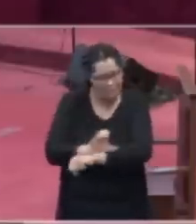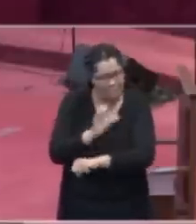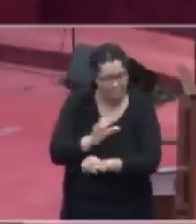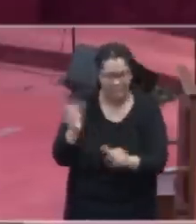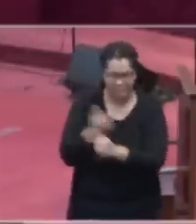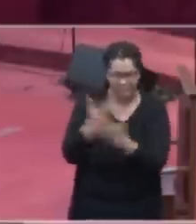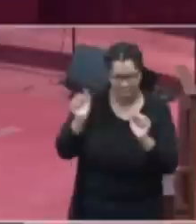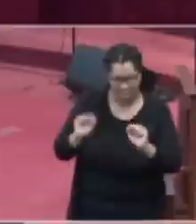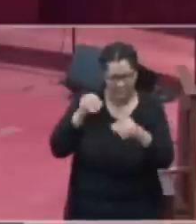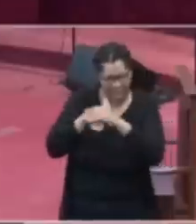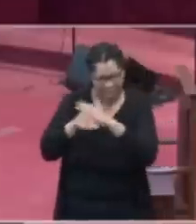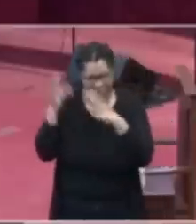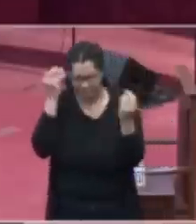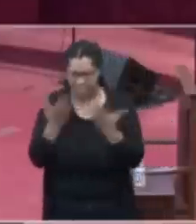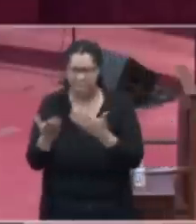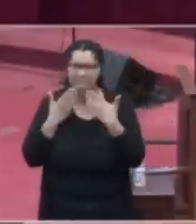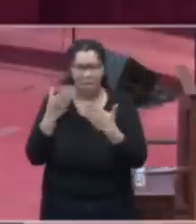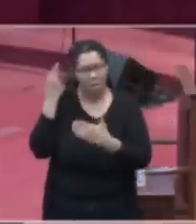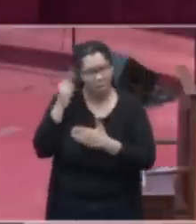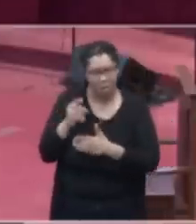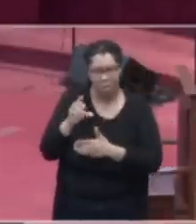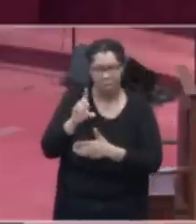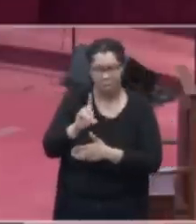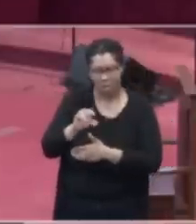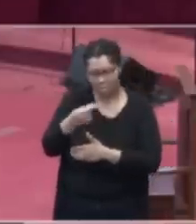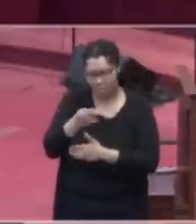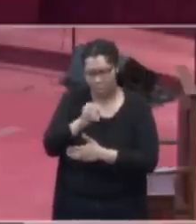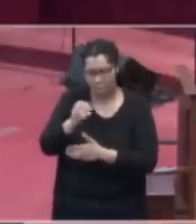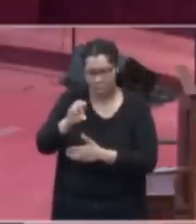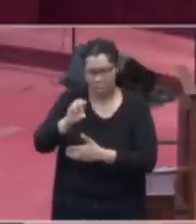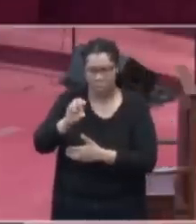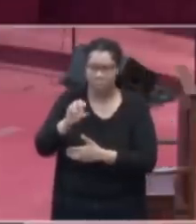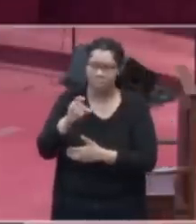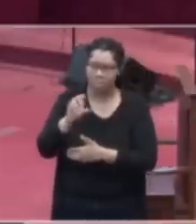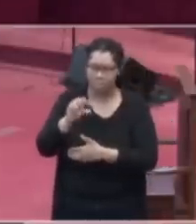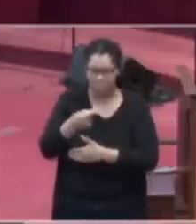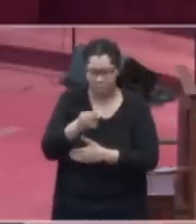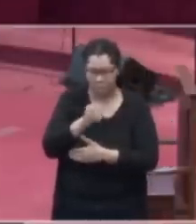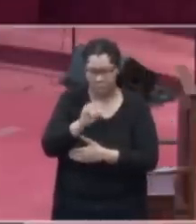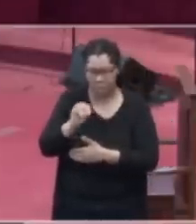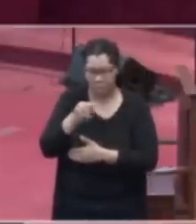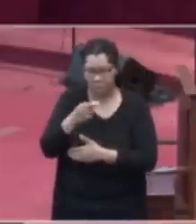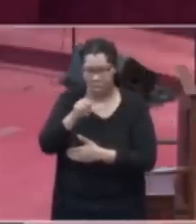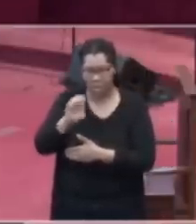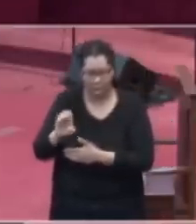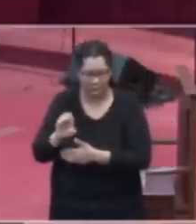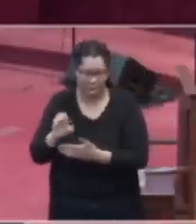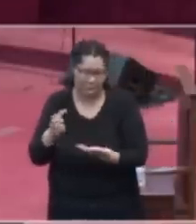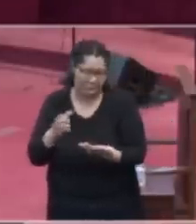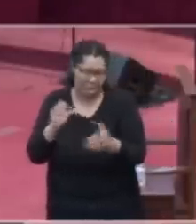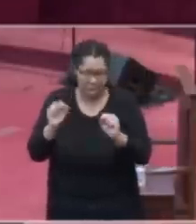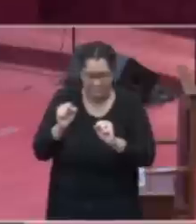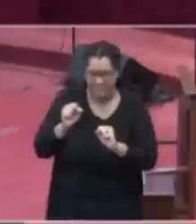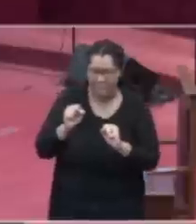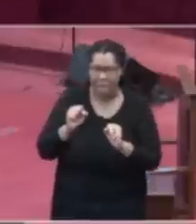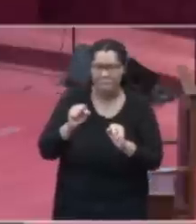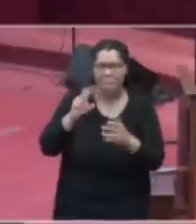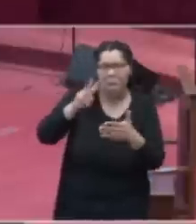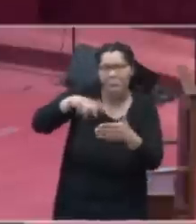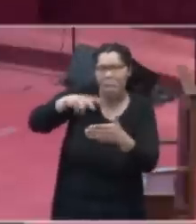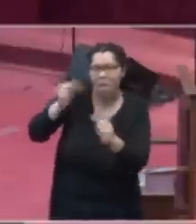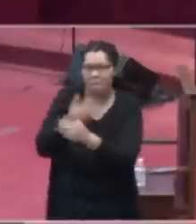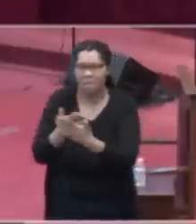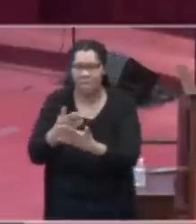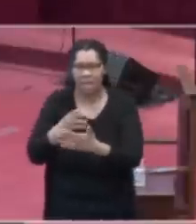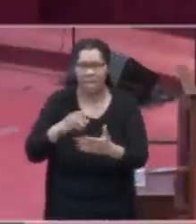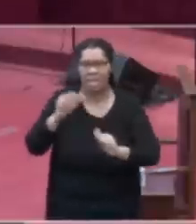you can access. Thank God for Google. You know they're trying to get Google in the brain. So it's not all God. It can't be God, because you know they have had scientific